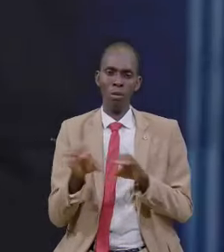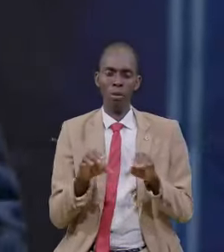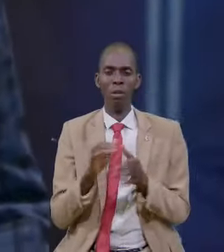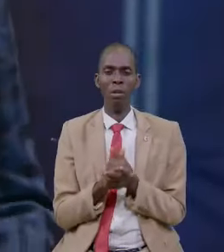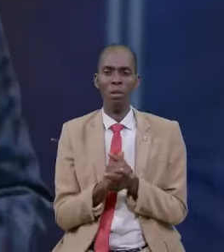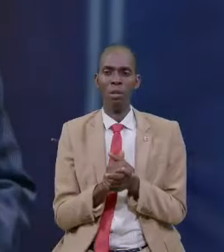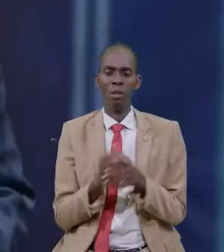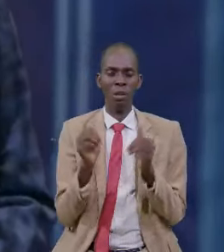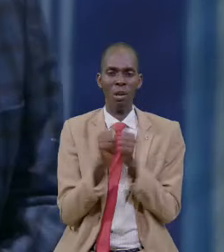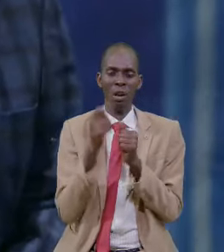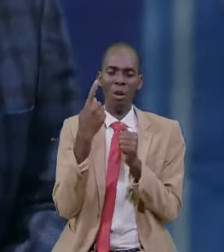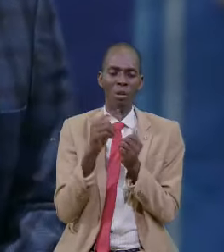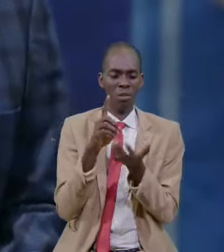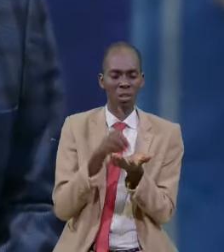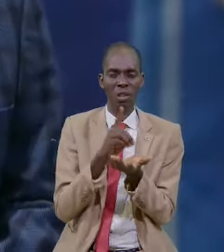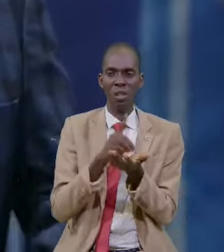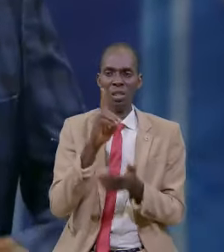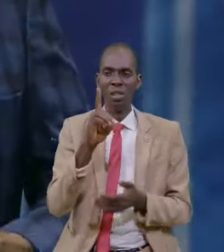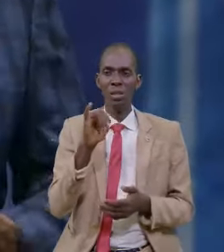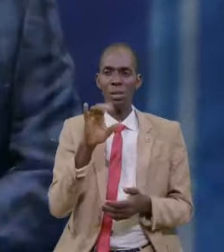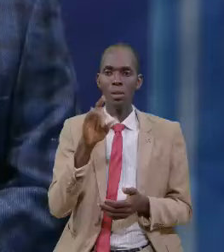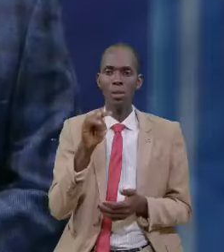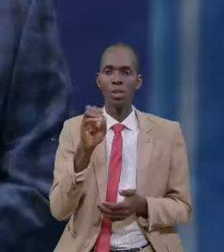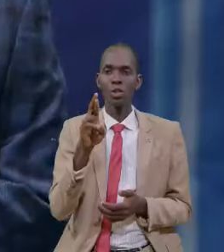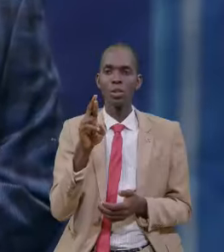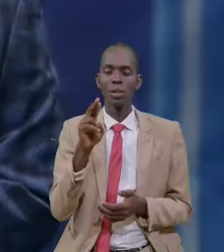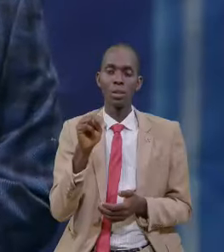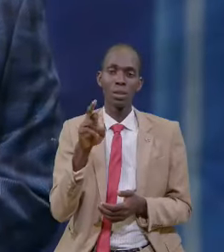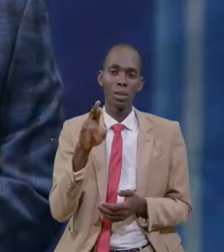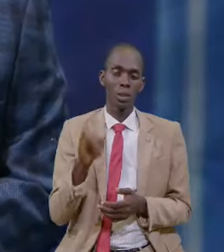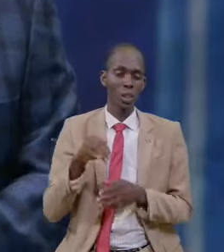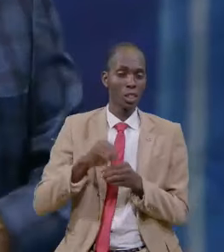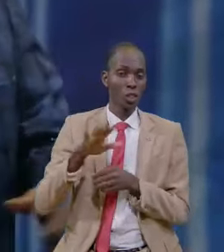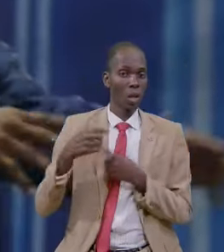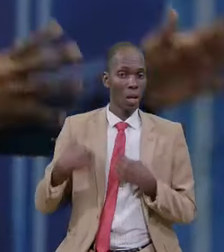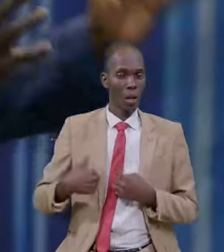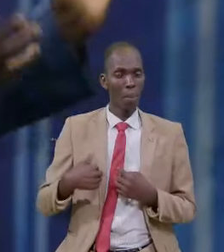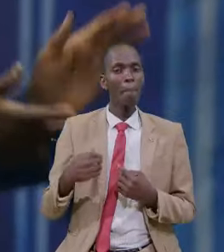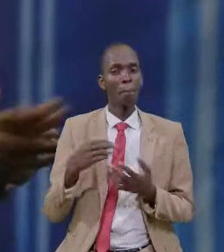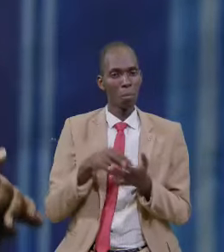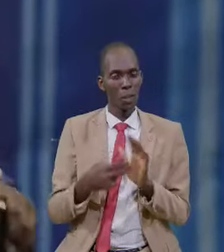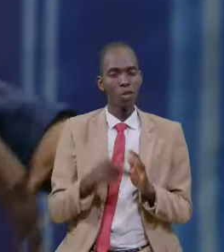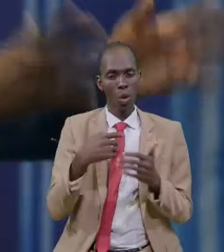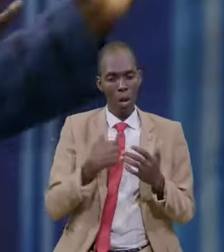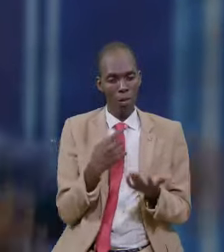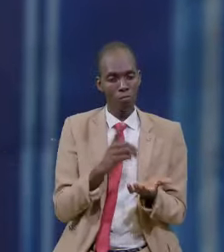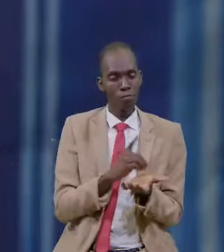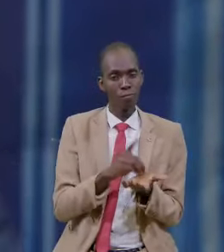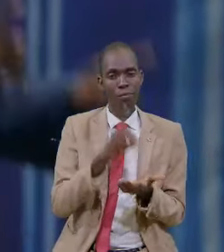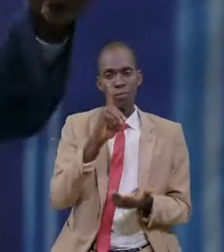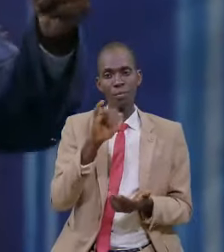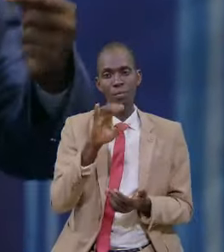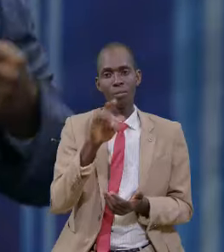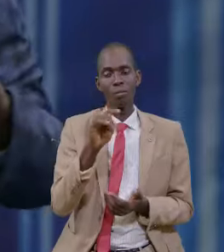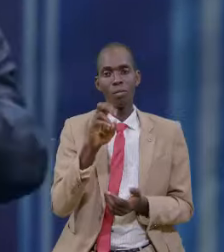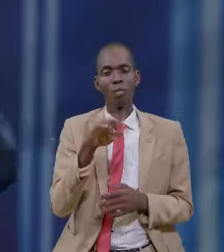with the dictionary in your heart. You know, there's dictionary at home, dictionary online, dictionary everywhere,